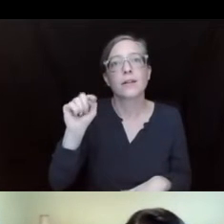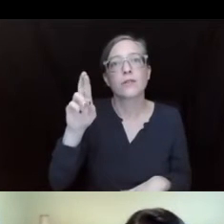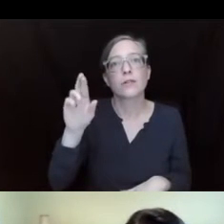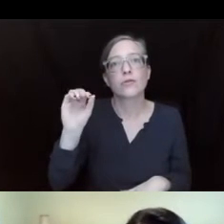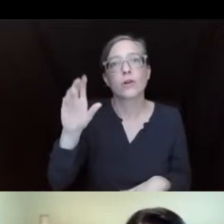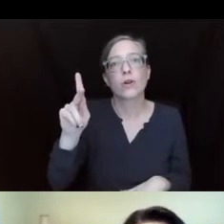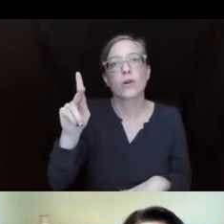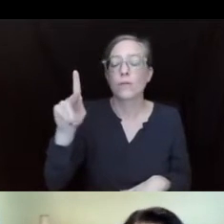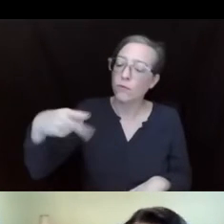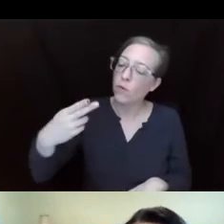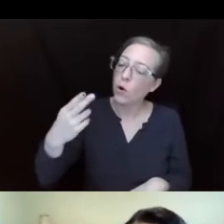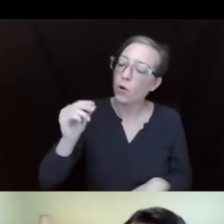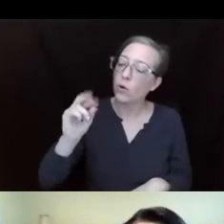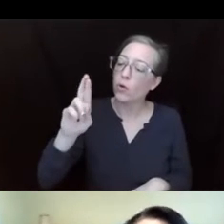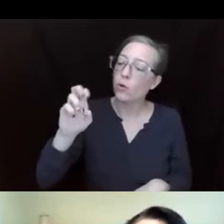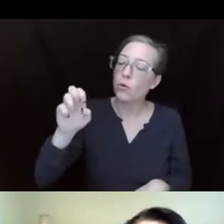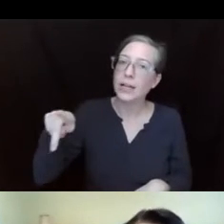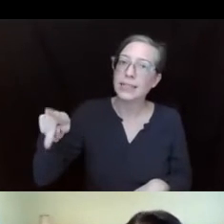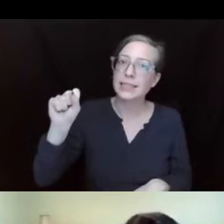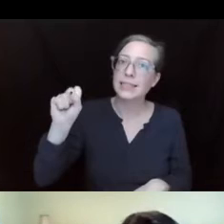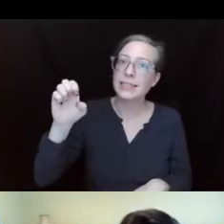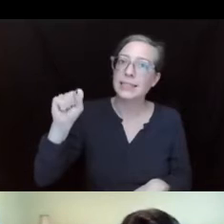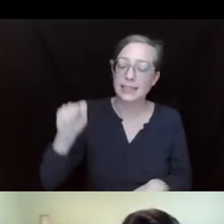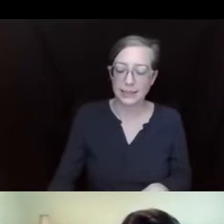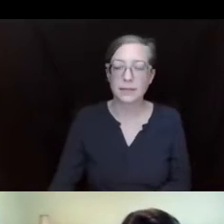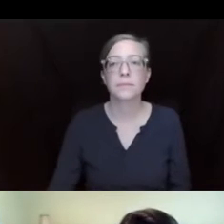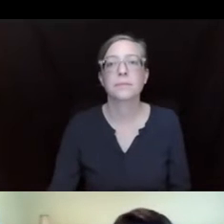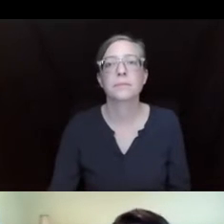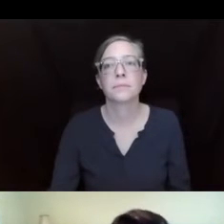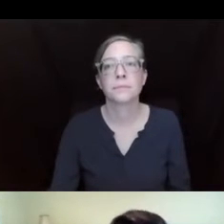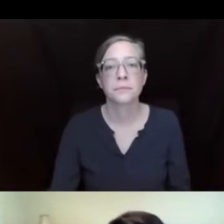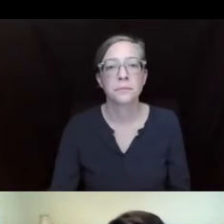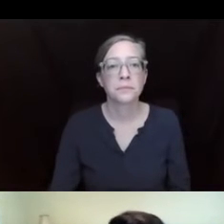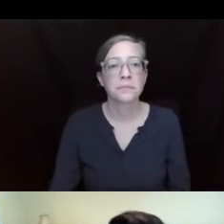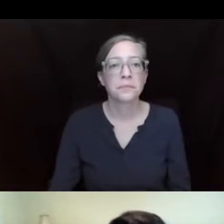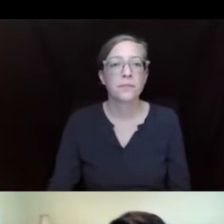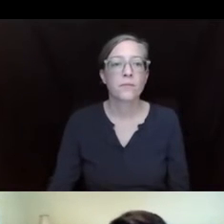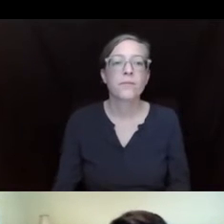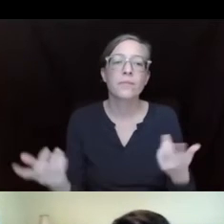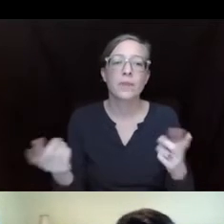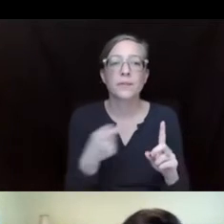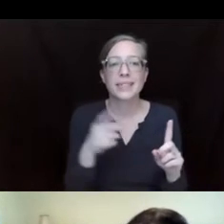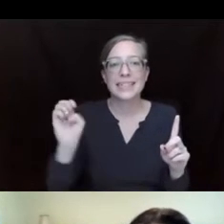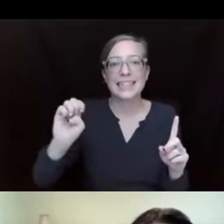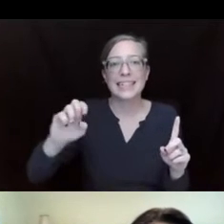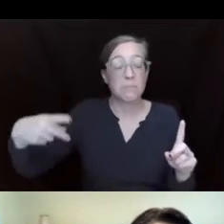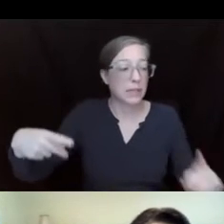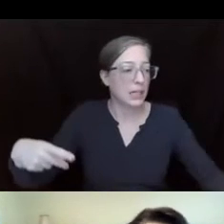with electrophoresis. So let's go quickly. Is the movement of particles because they have a charge with respect to the liquid.